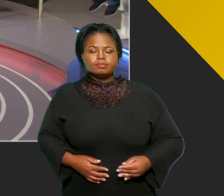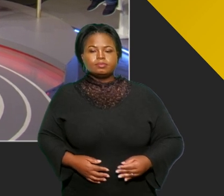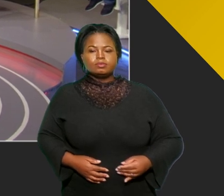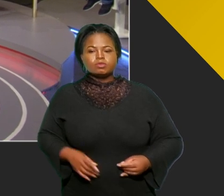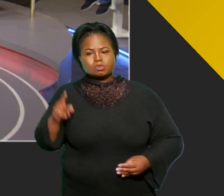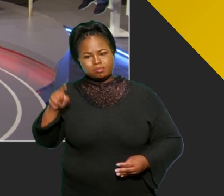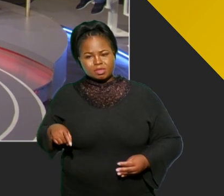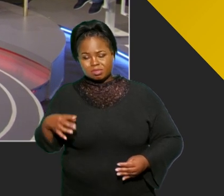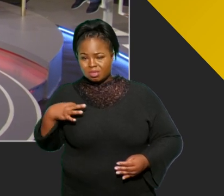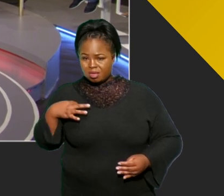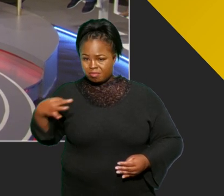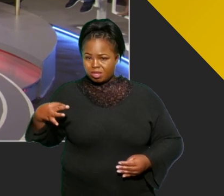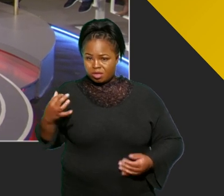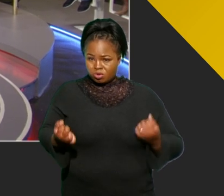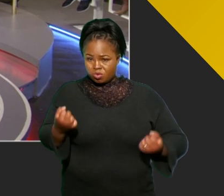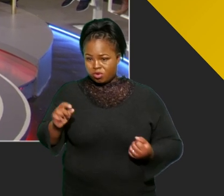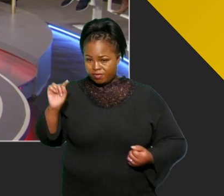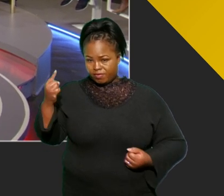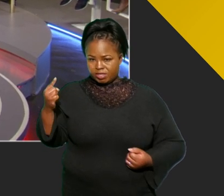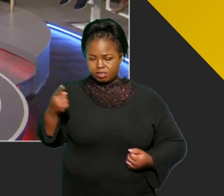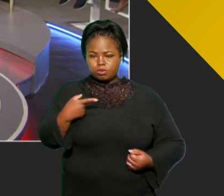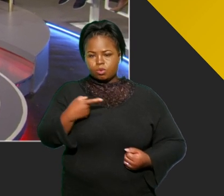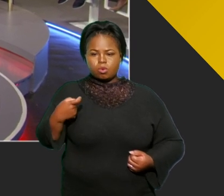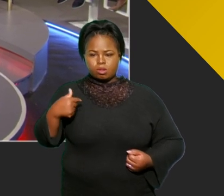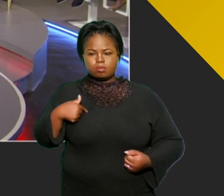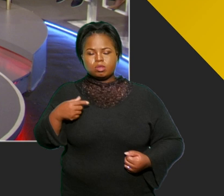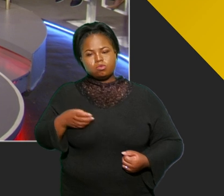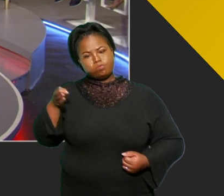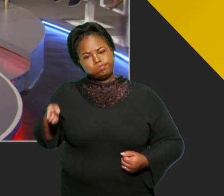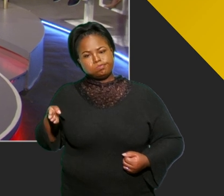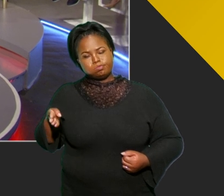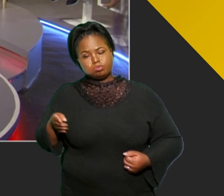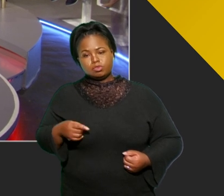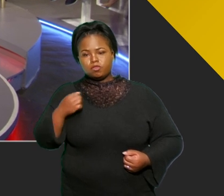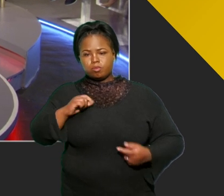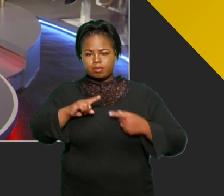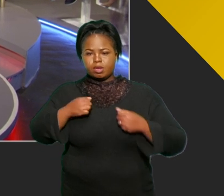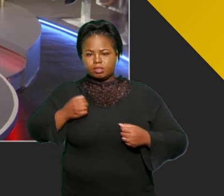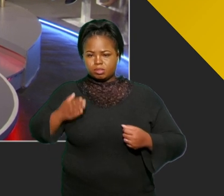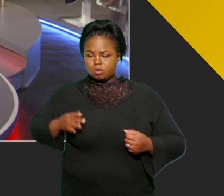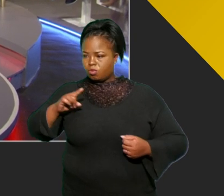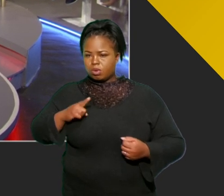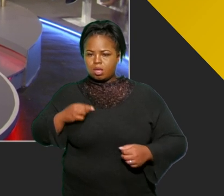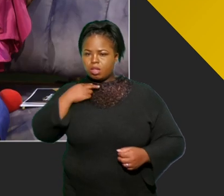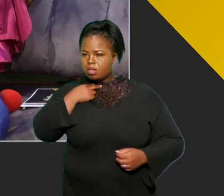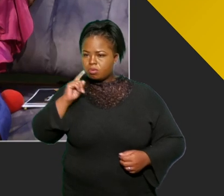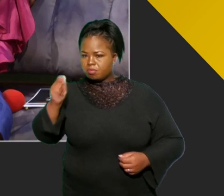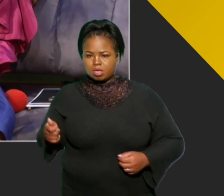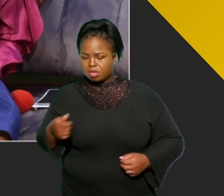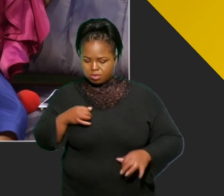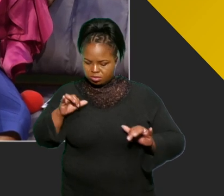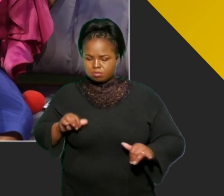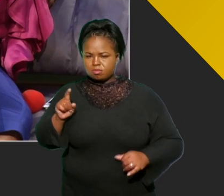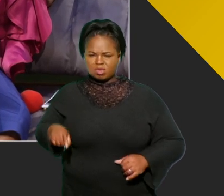Ufanele uqala uhambise application enkantolo engibizayo ngizosikhulumela isite lami lokuthi why yes and why ngafuna ukusuka